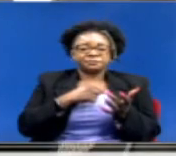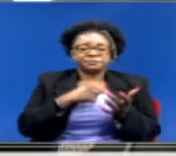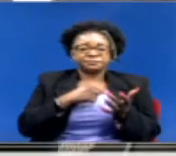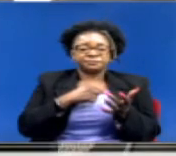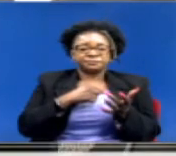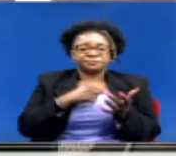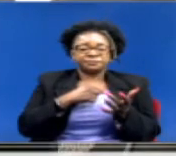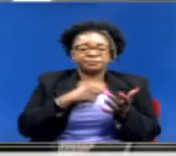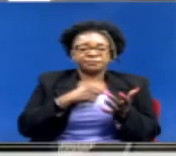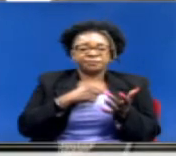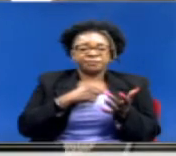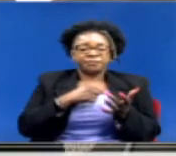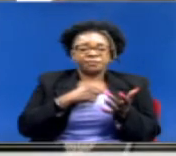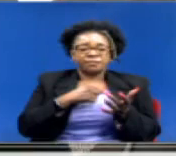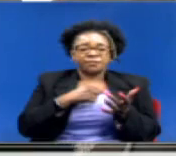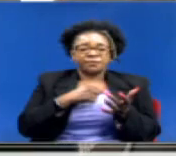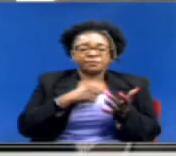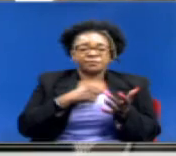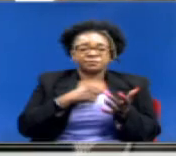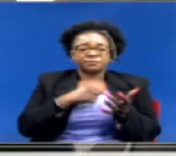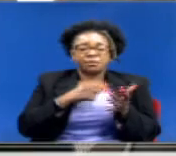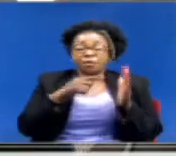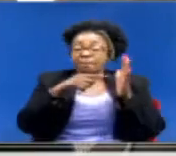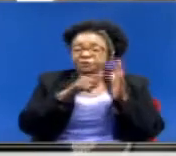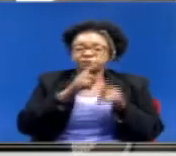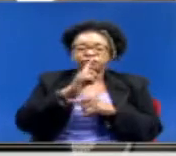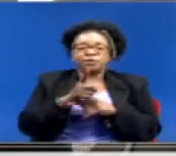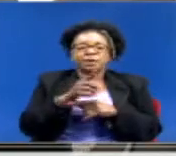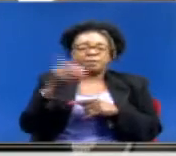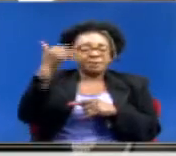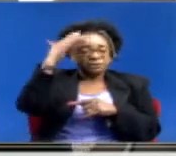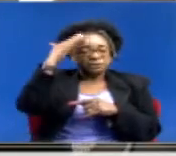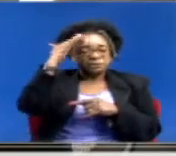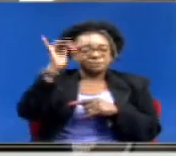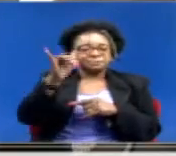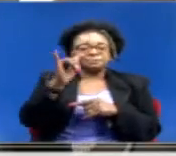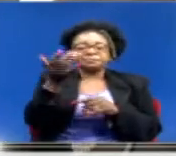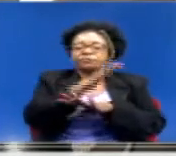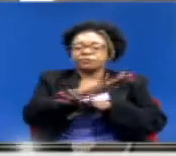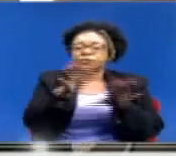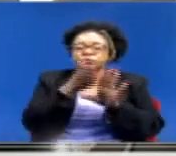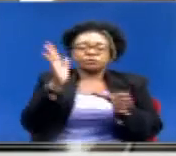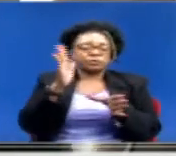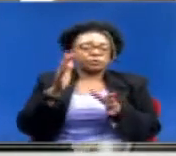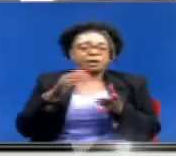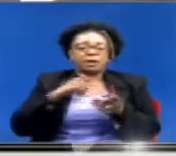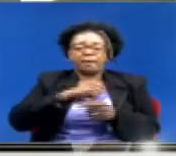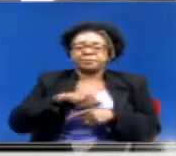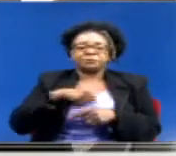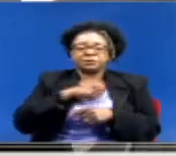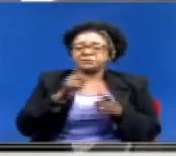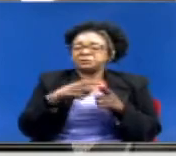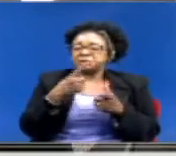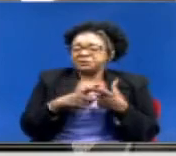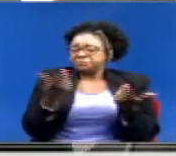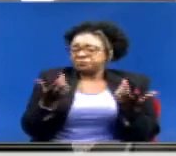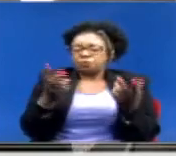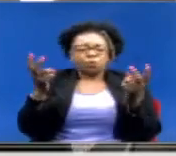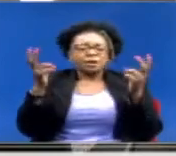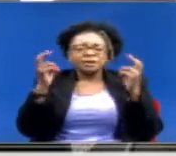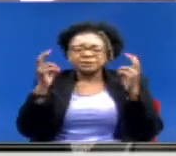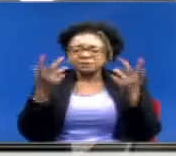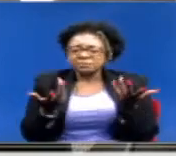Point of order, Chair, I think the council has refused to withdraw and apologize. Yeah. Then we don't listen to him. He should be thrown